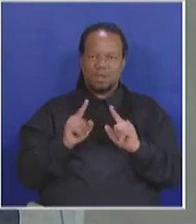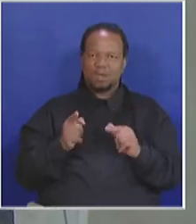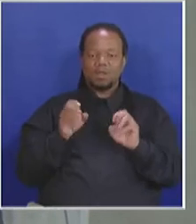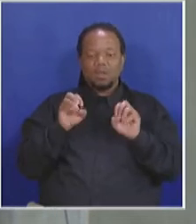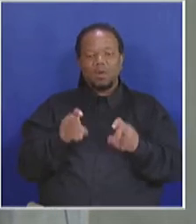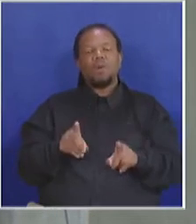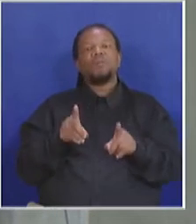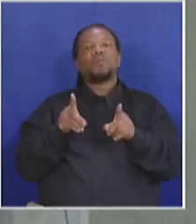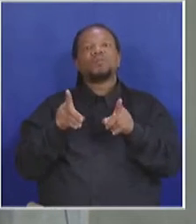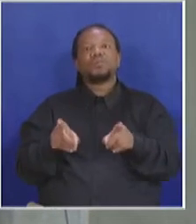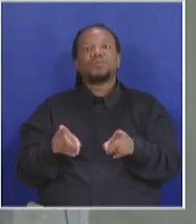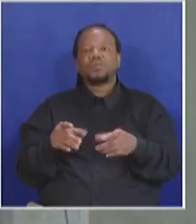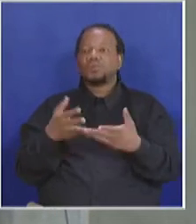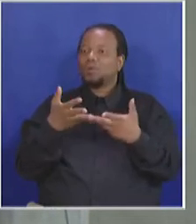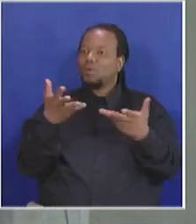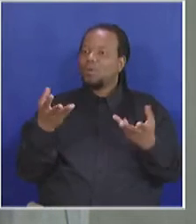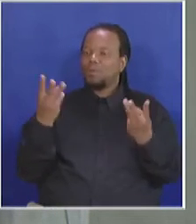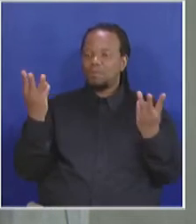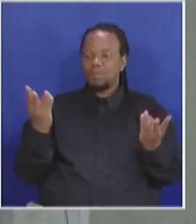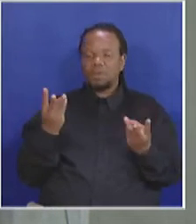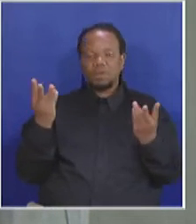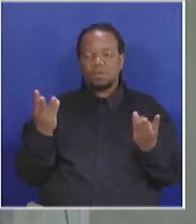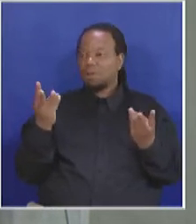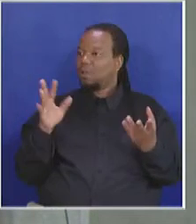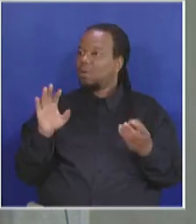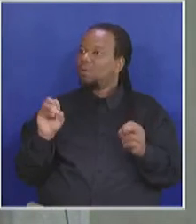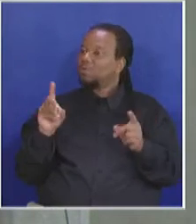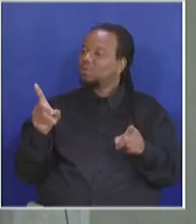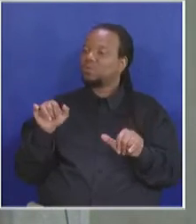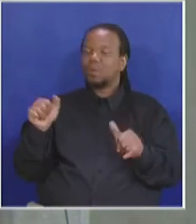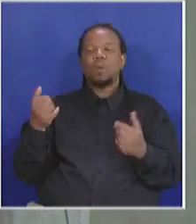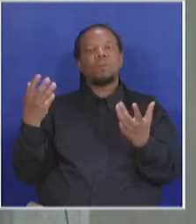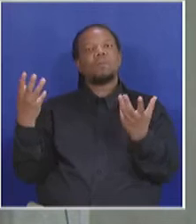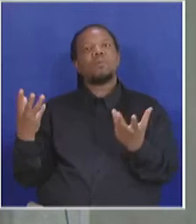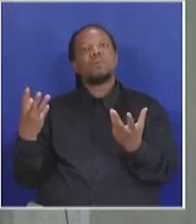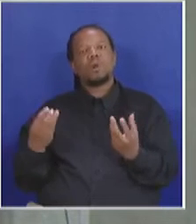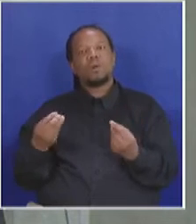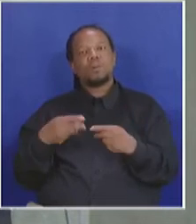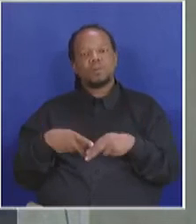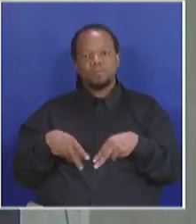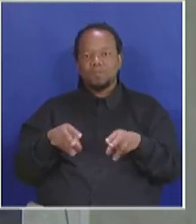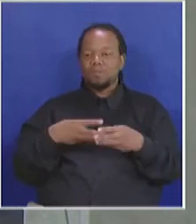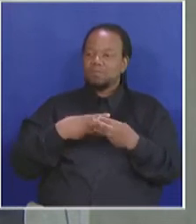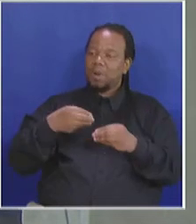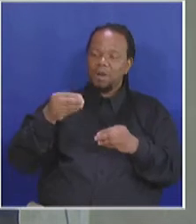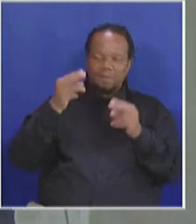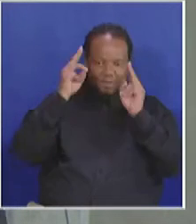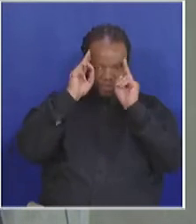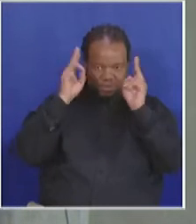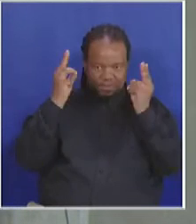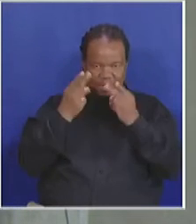opportunities from all South Africans, especially our poor people that must send their children to universities, and robbing us